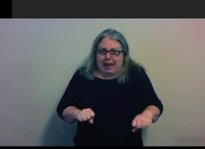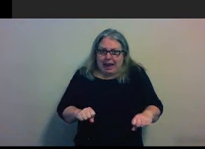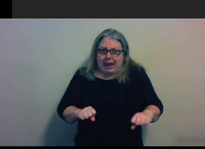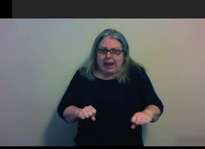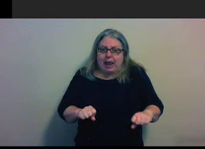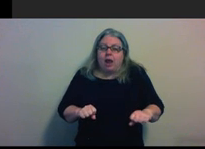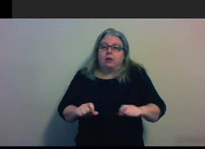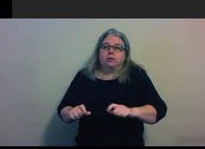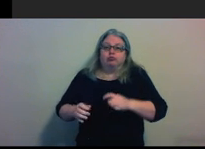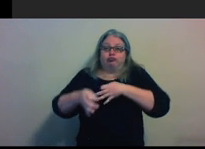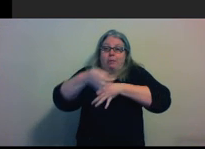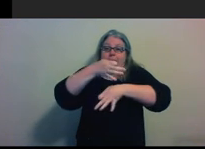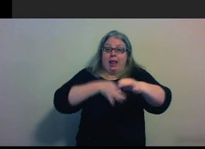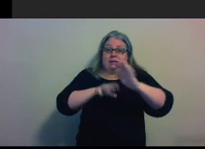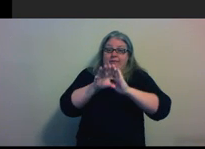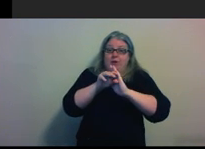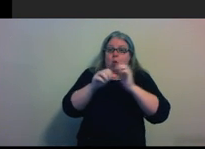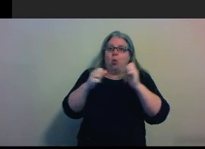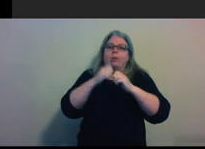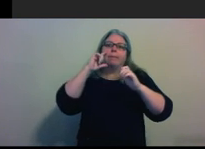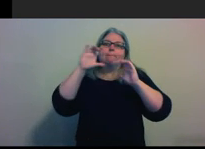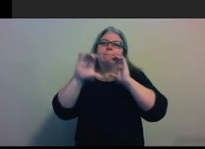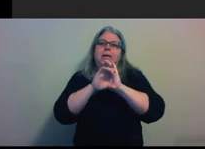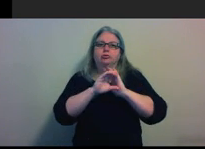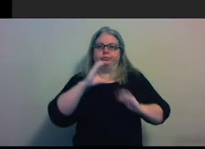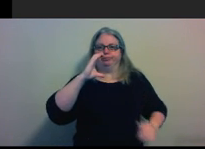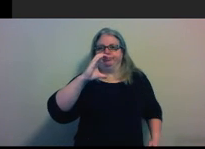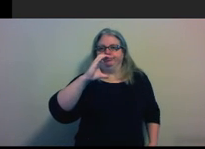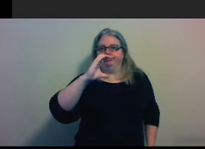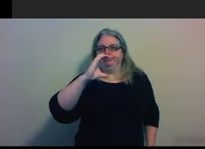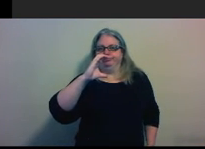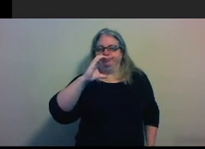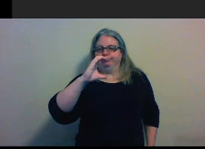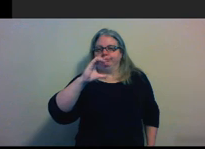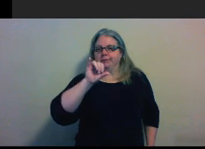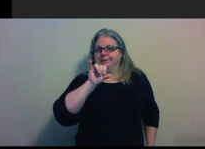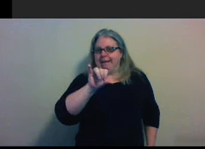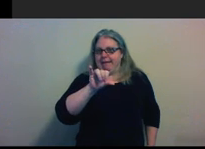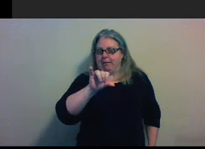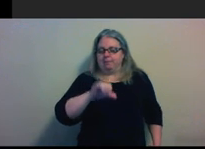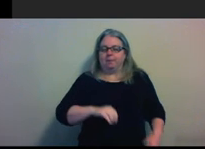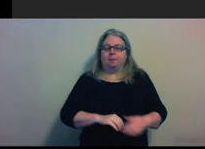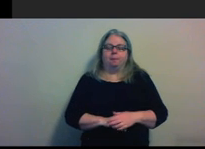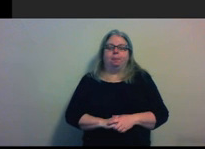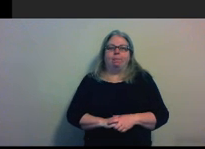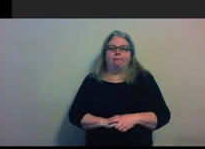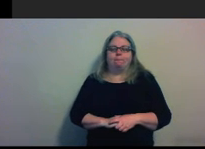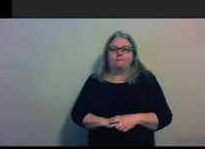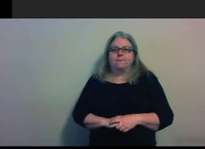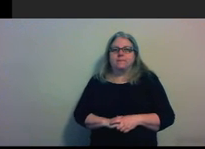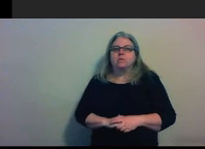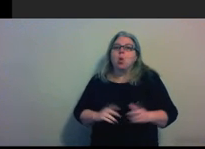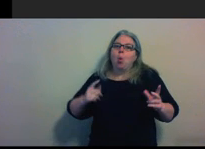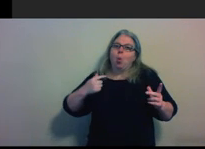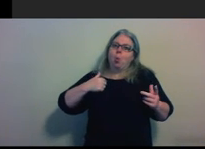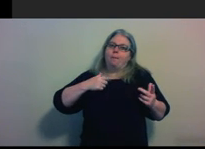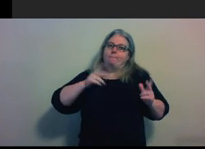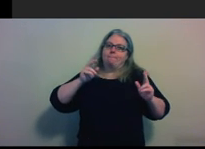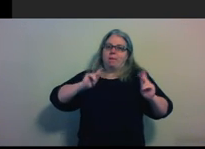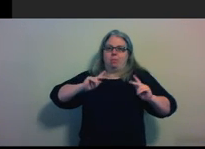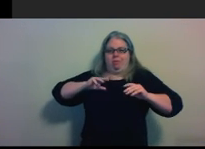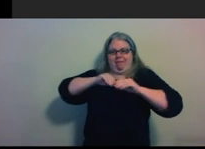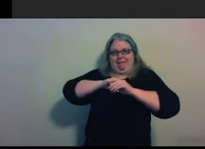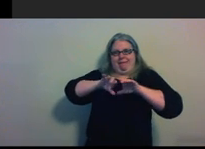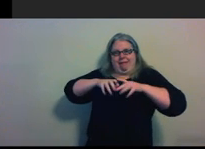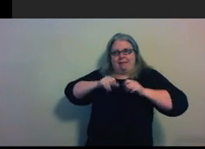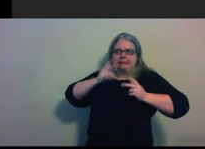where you could put a profile picture similar to what you might have in Google Classroom as a picture, an image that we could see